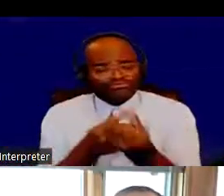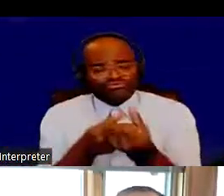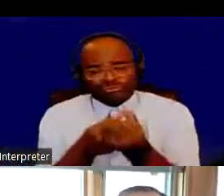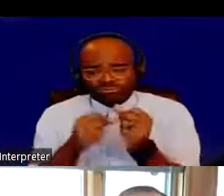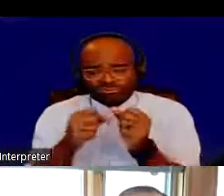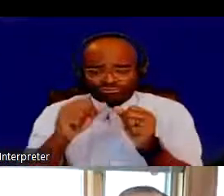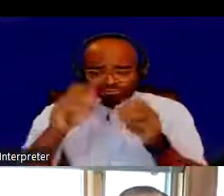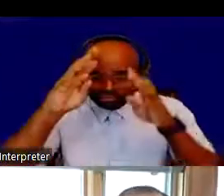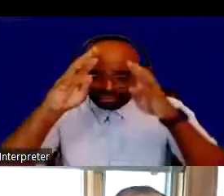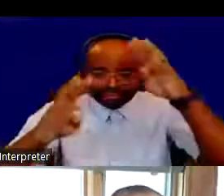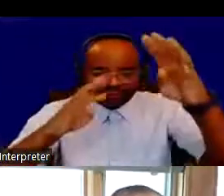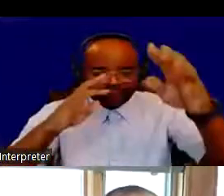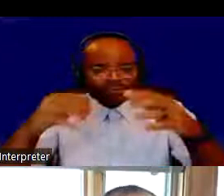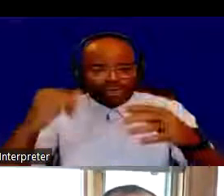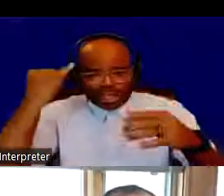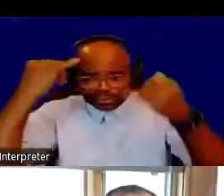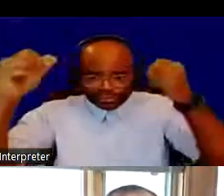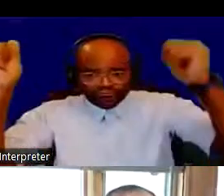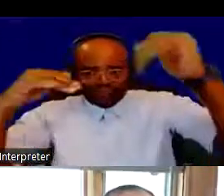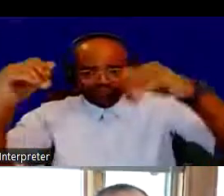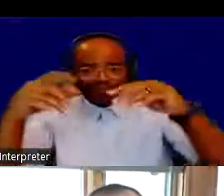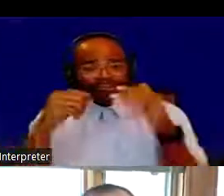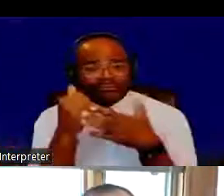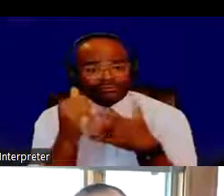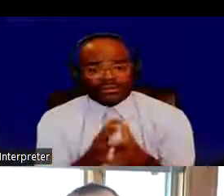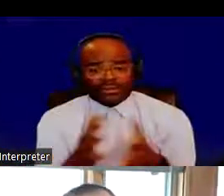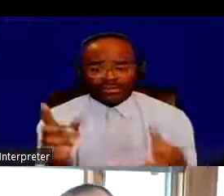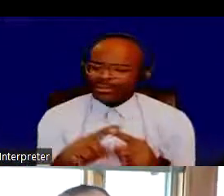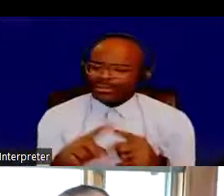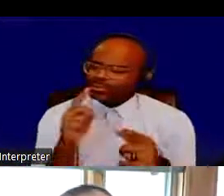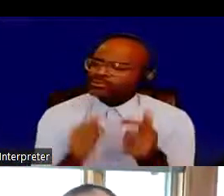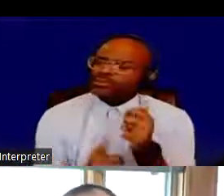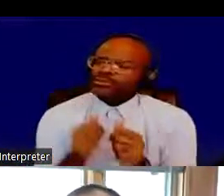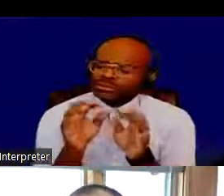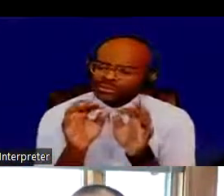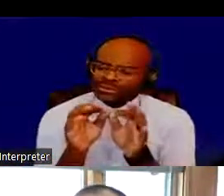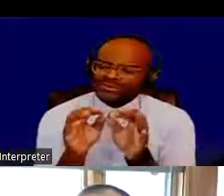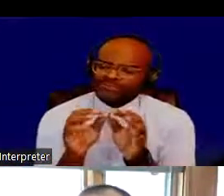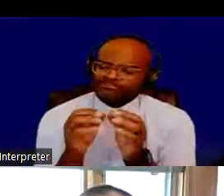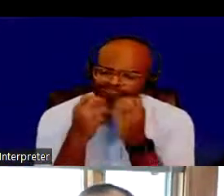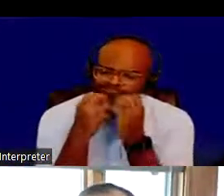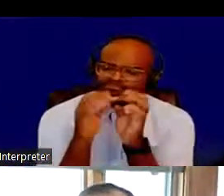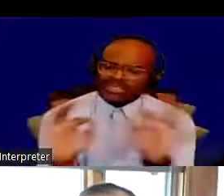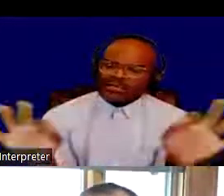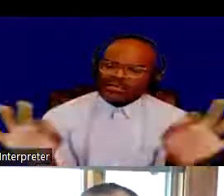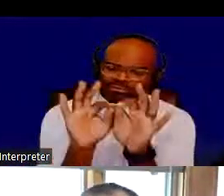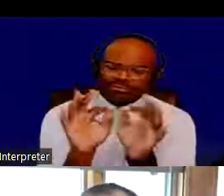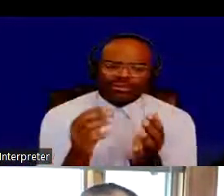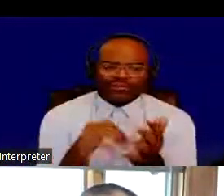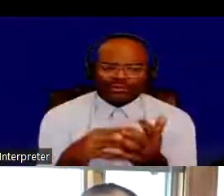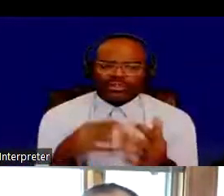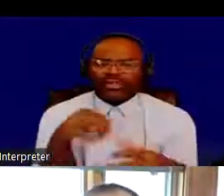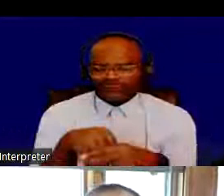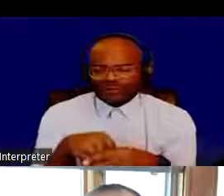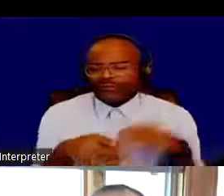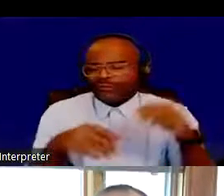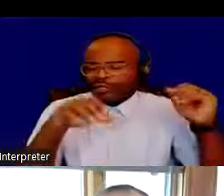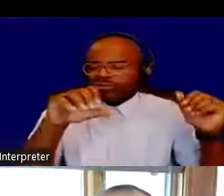brainstorming. But they're really most valuable when used in concert with a structured adaptation planning